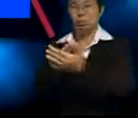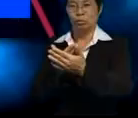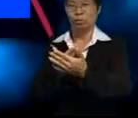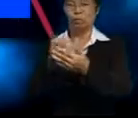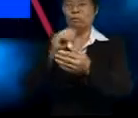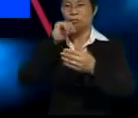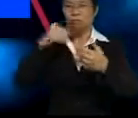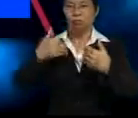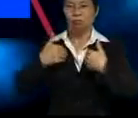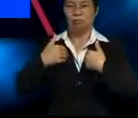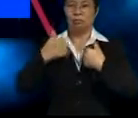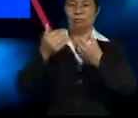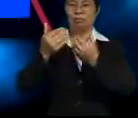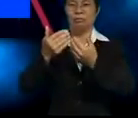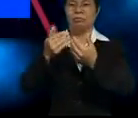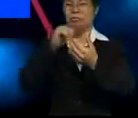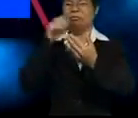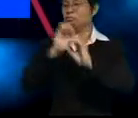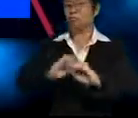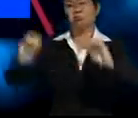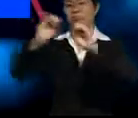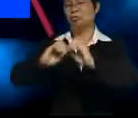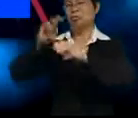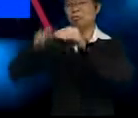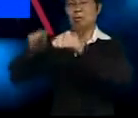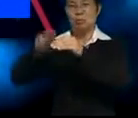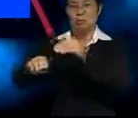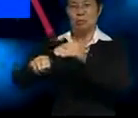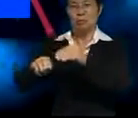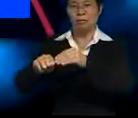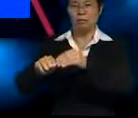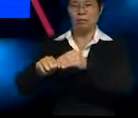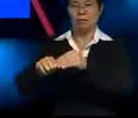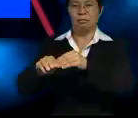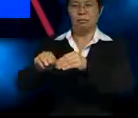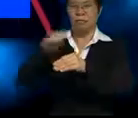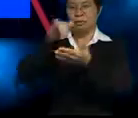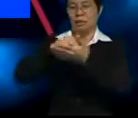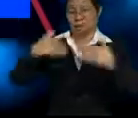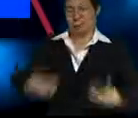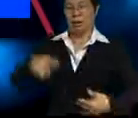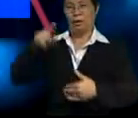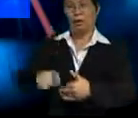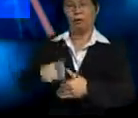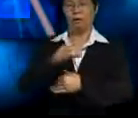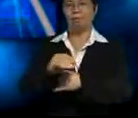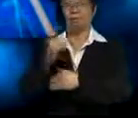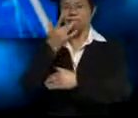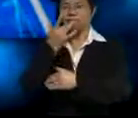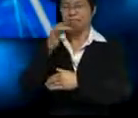that the body needs, and so distilled water has a flat taste.